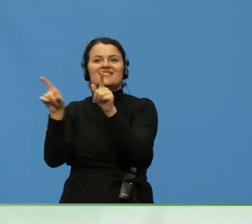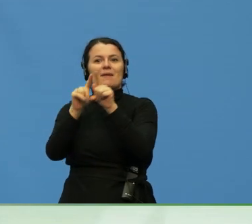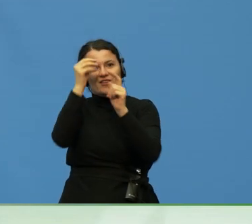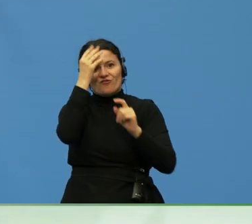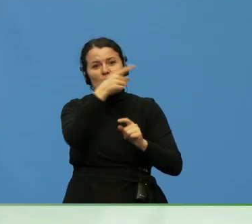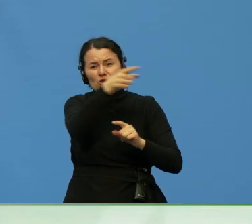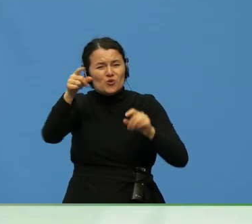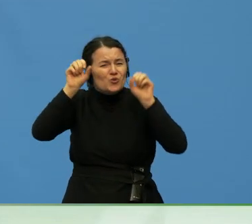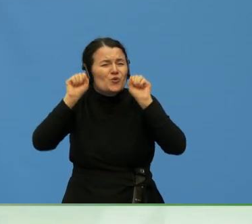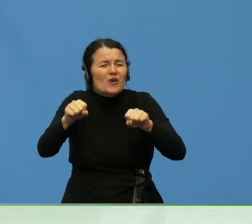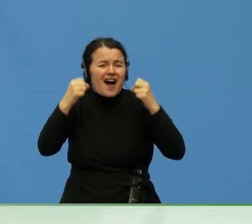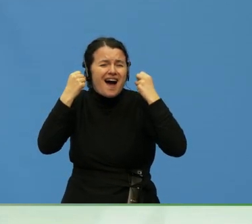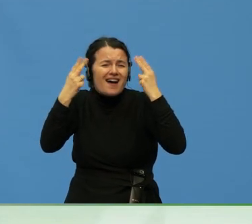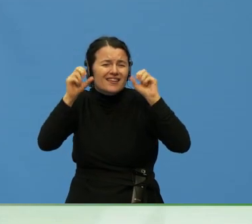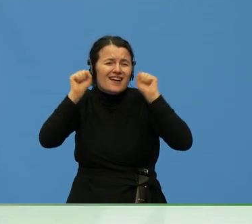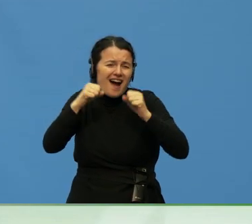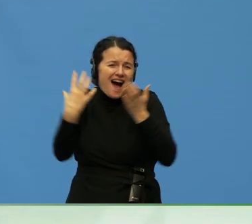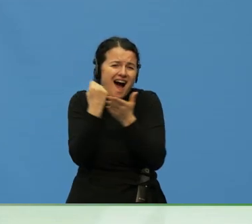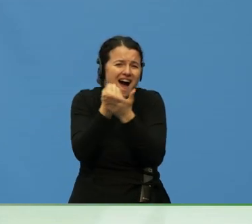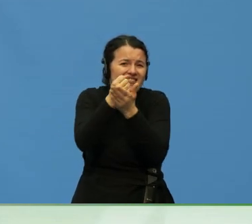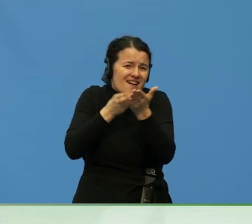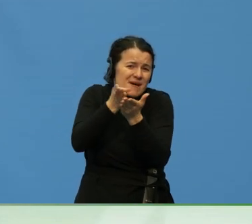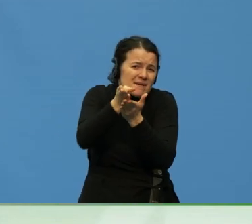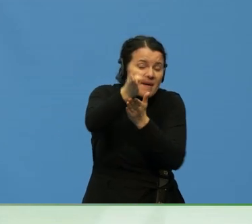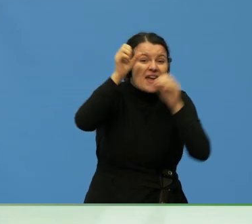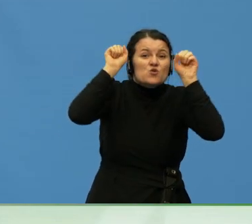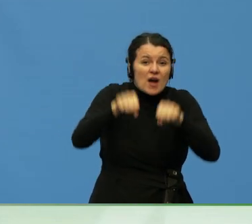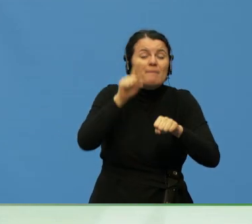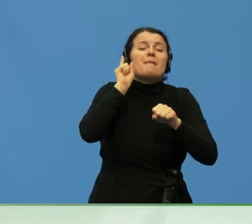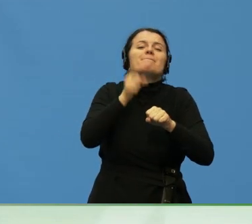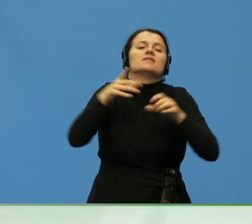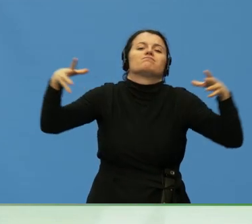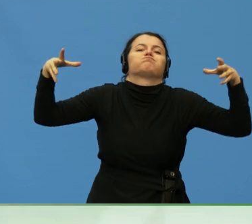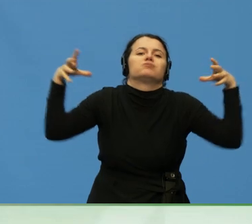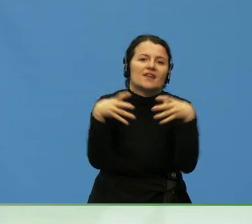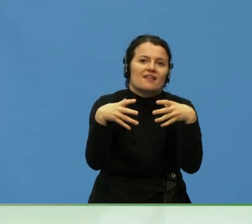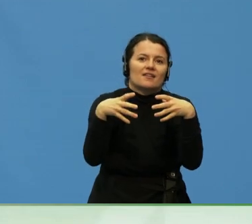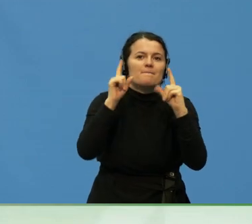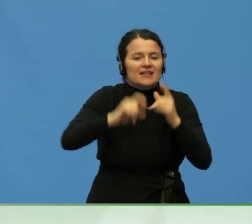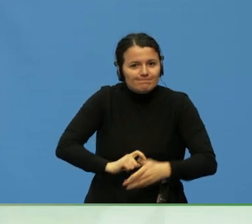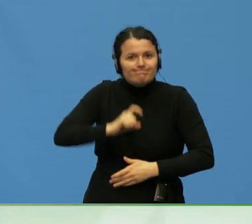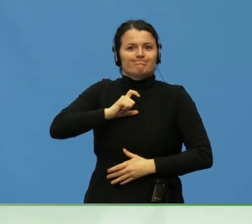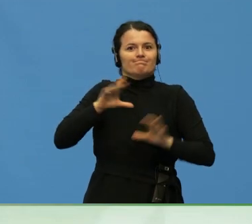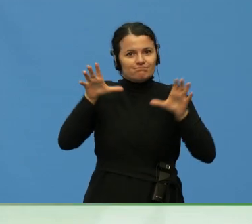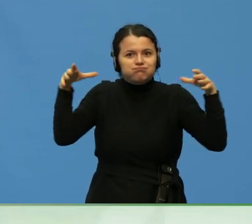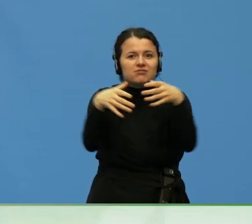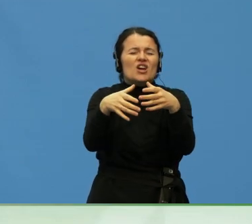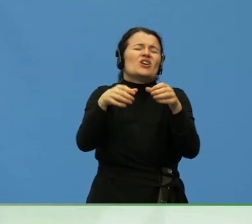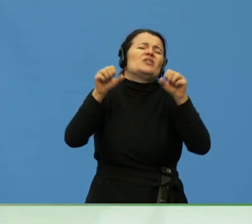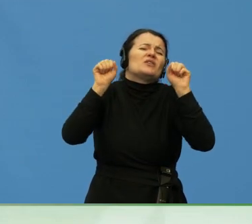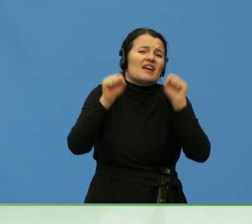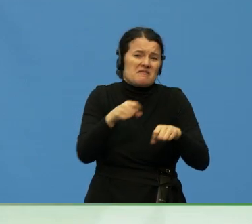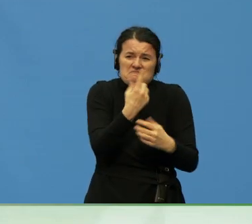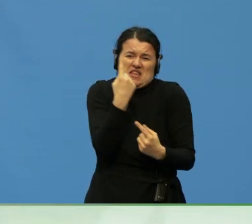that you can do if you just believe in yourself, and if you stick together, you can basically achieve much more than all of you